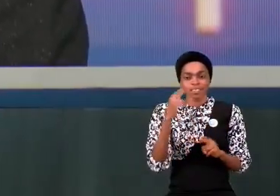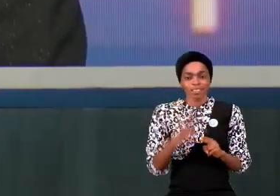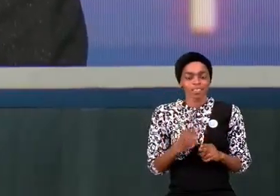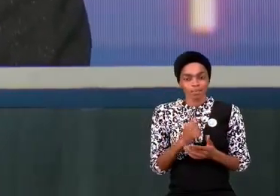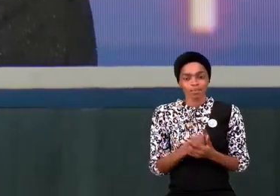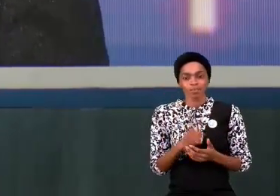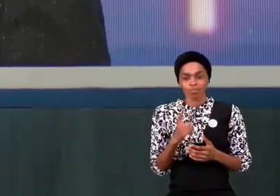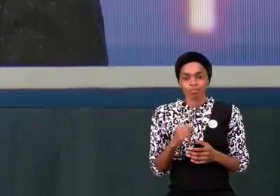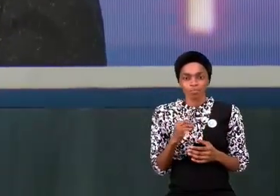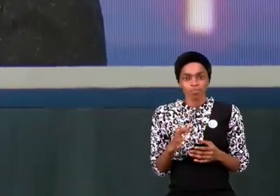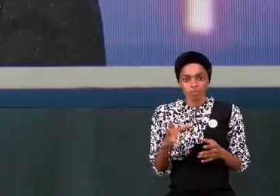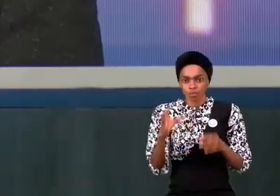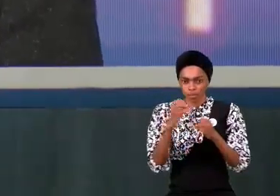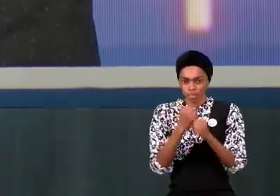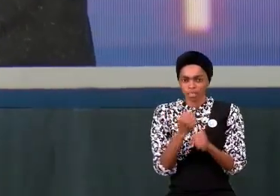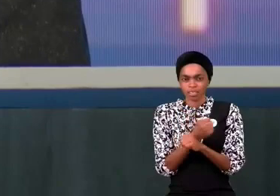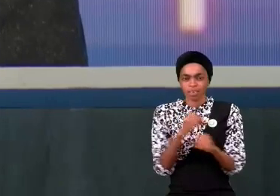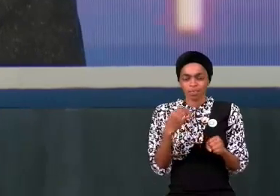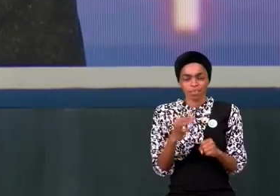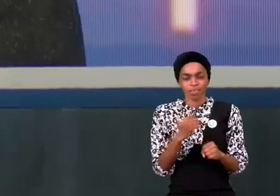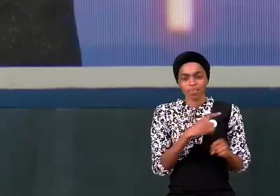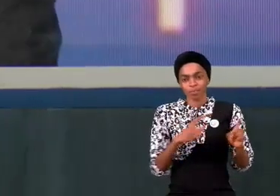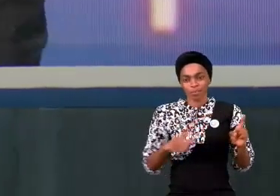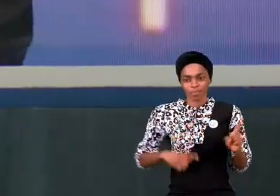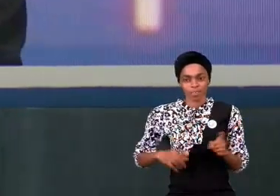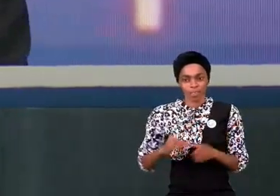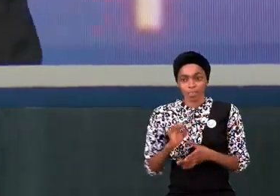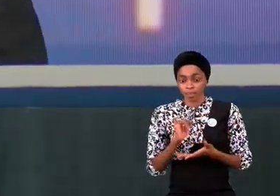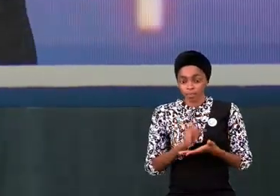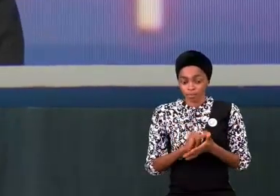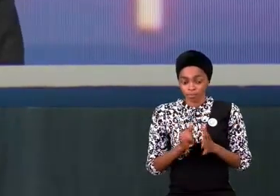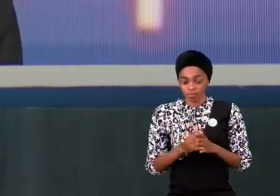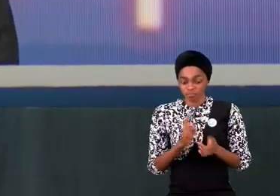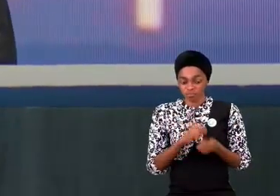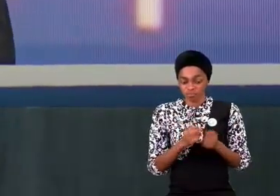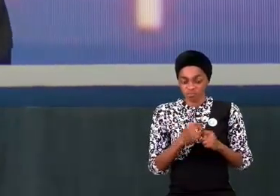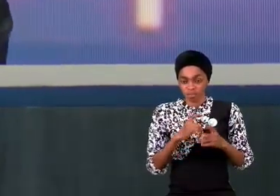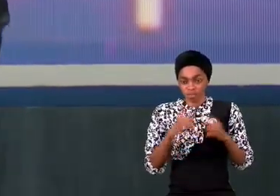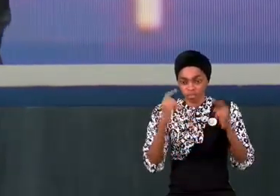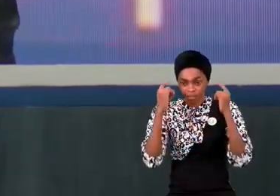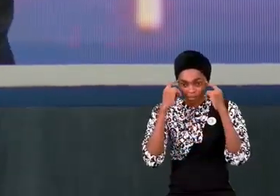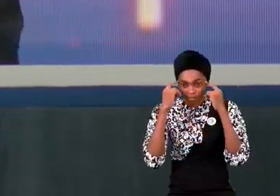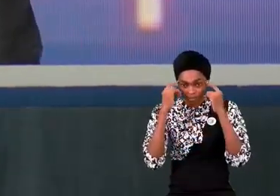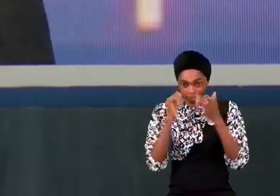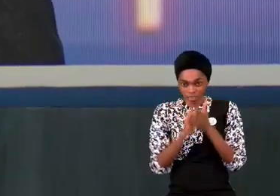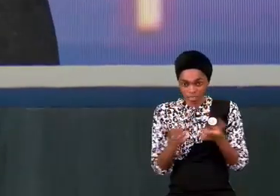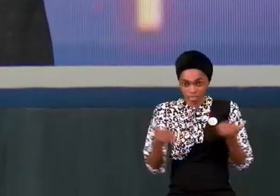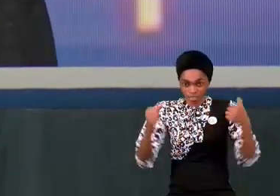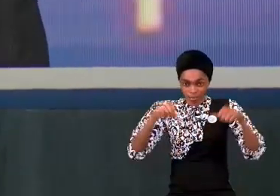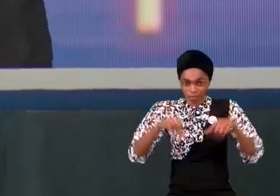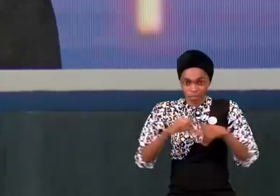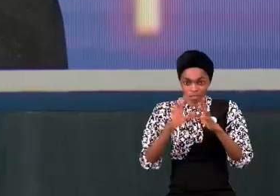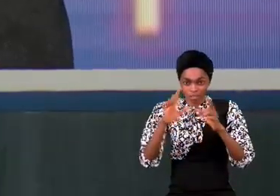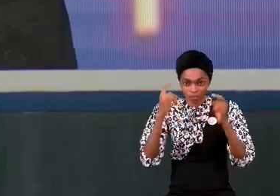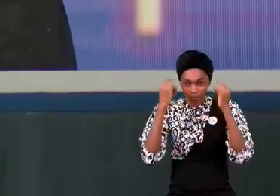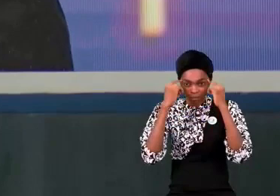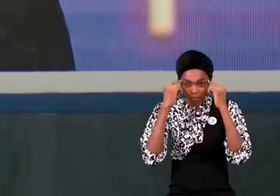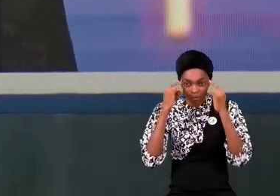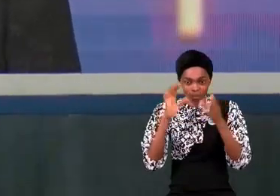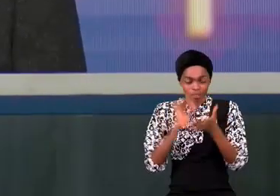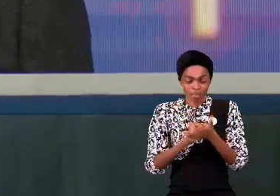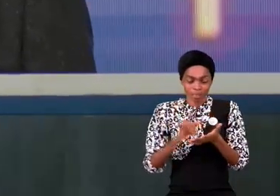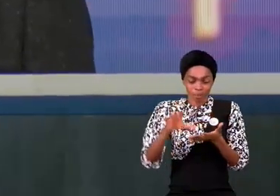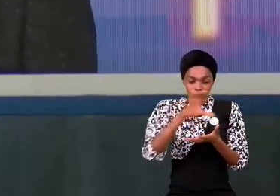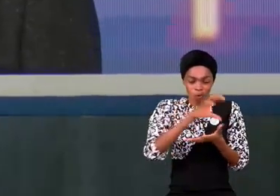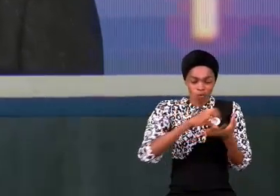mind, the condemnation in our mind, the confusion in our mind, the shame in our mind. Why am